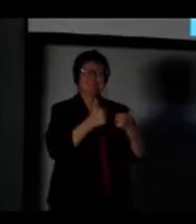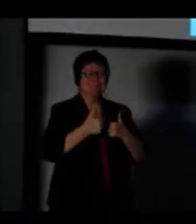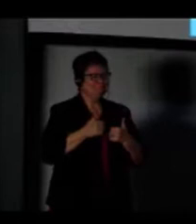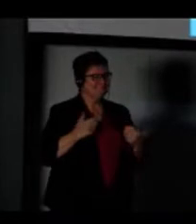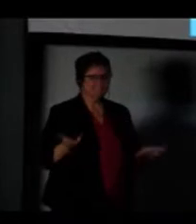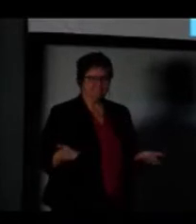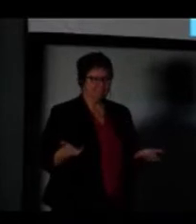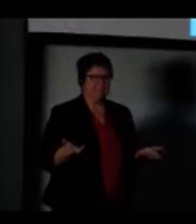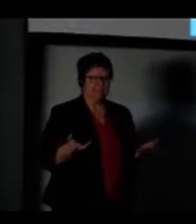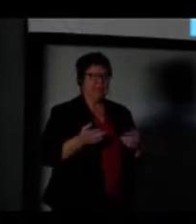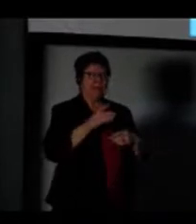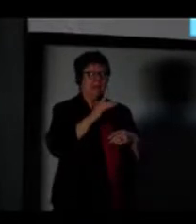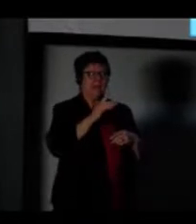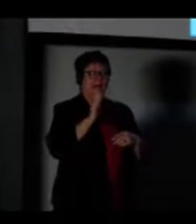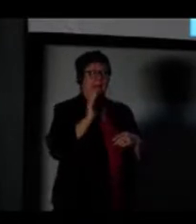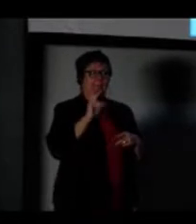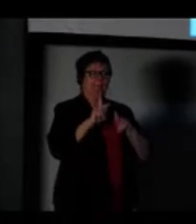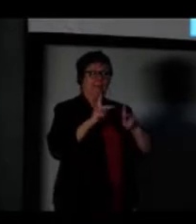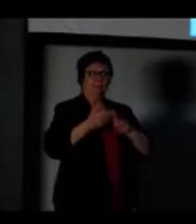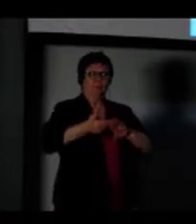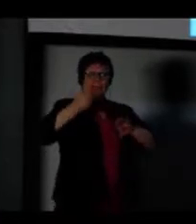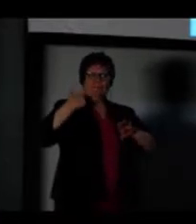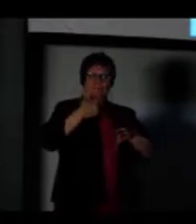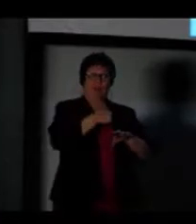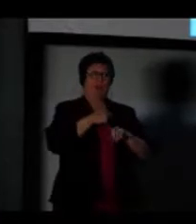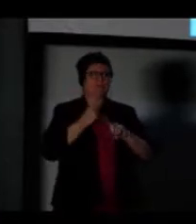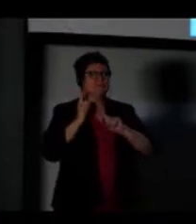forebears, went off around the world,